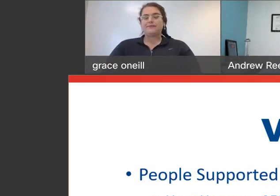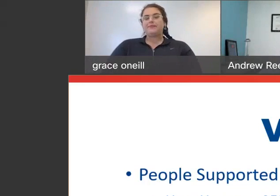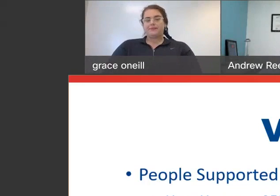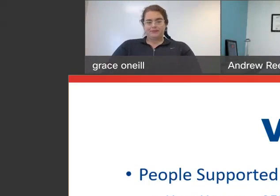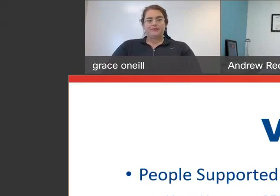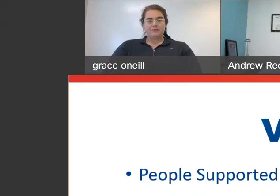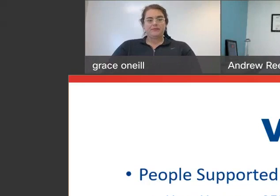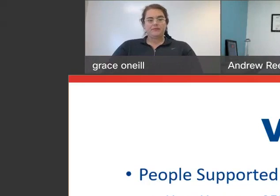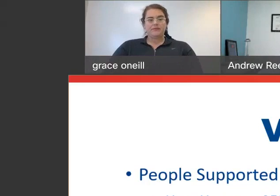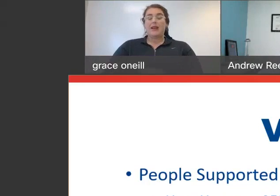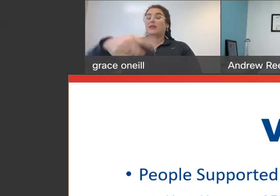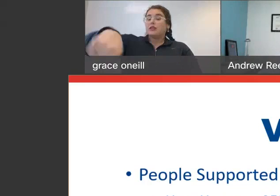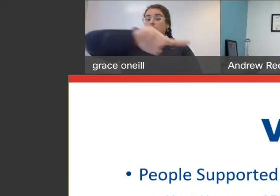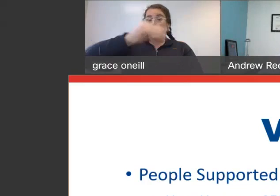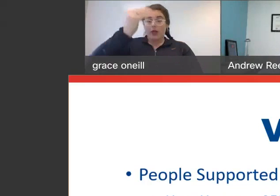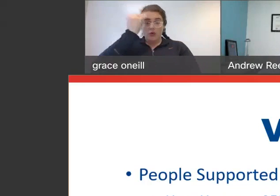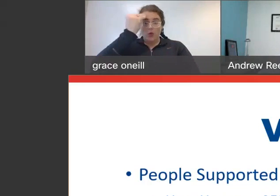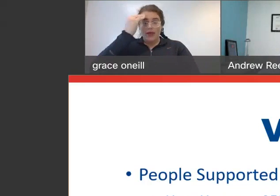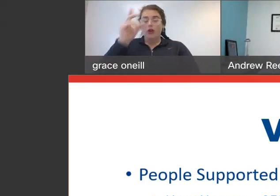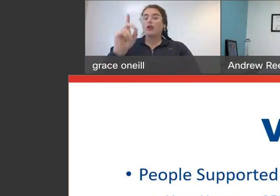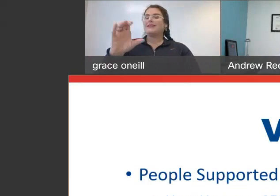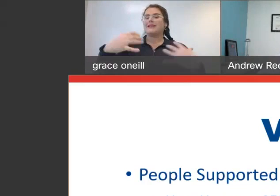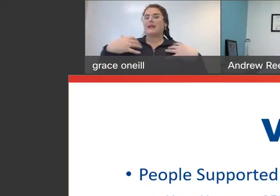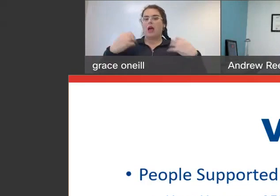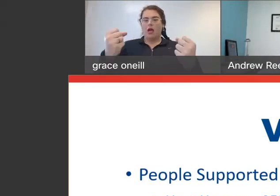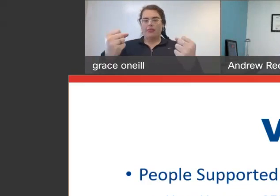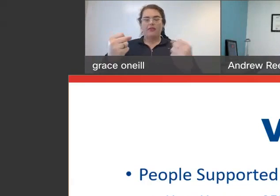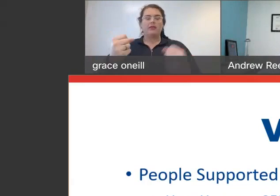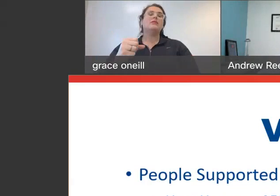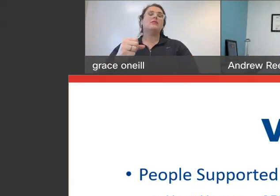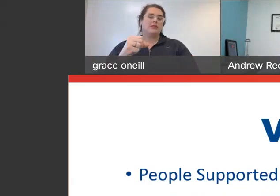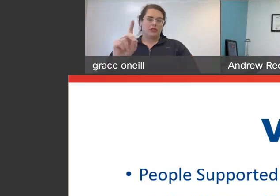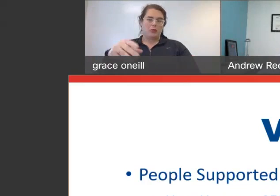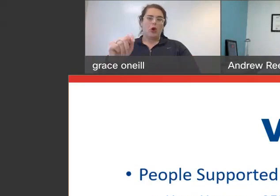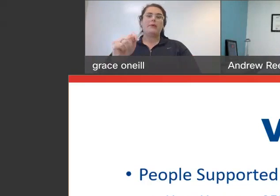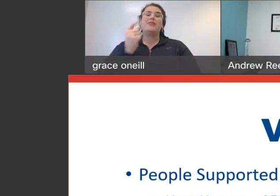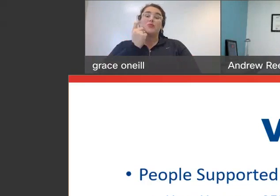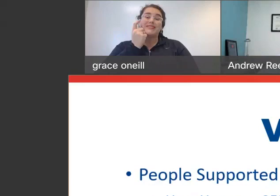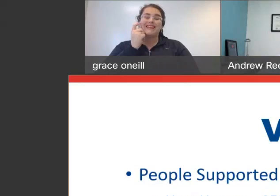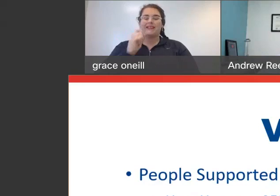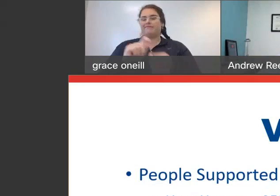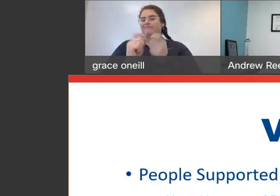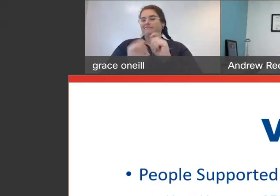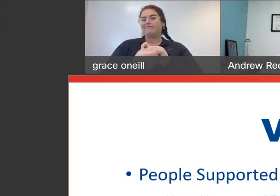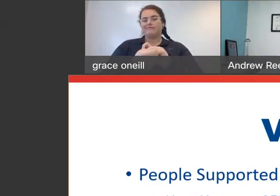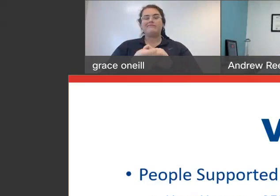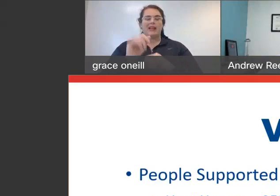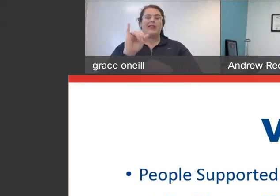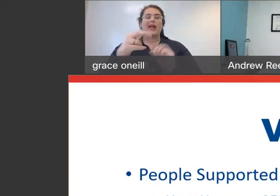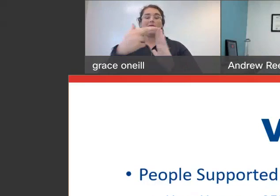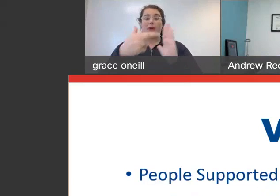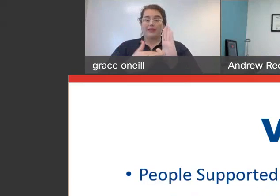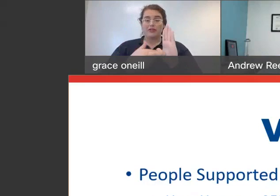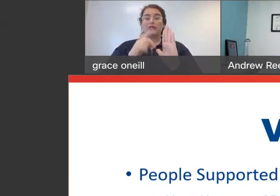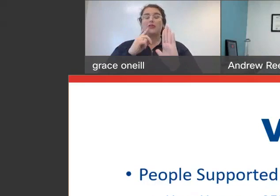As people are aware, DC Health has updated their regulation requiring a booster for provider staff, and we'll